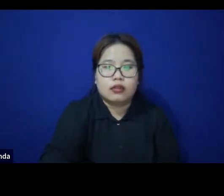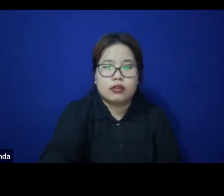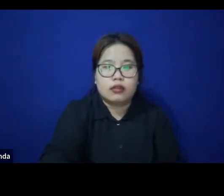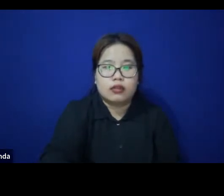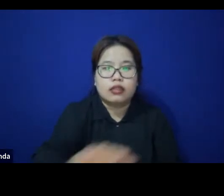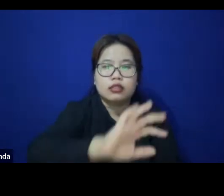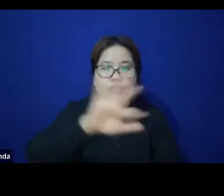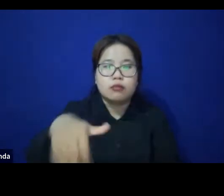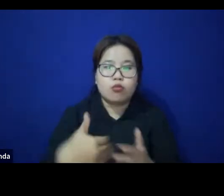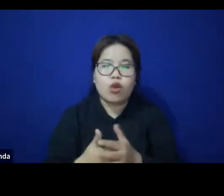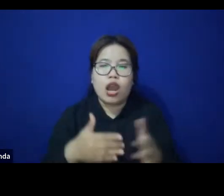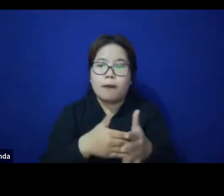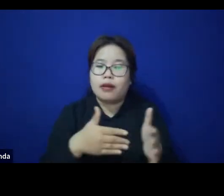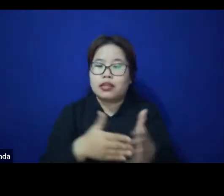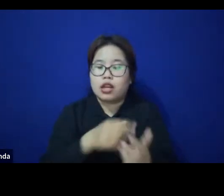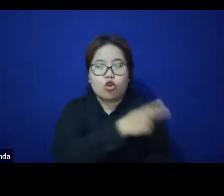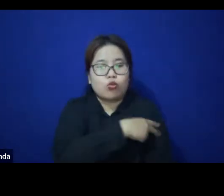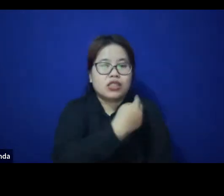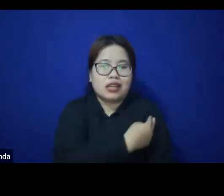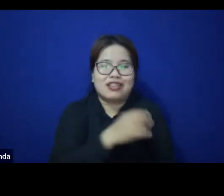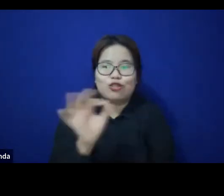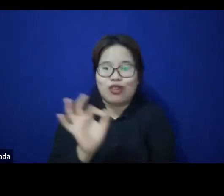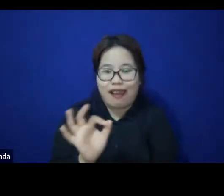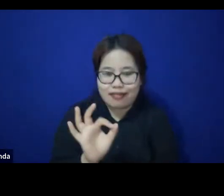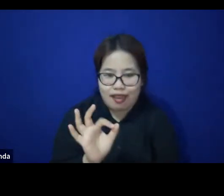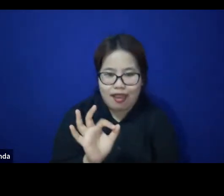The doctor would never delay.